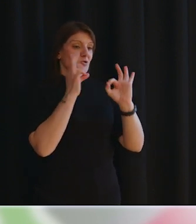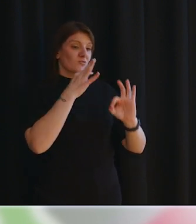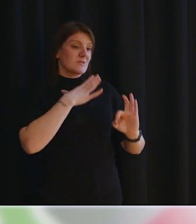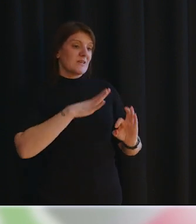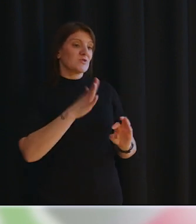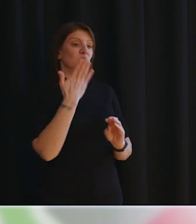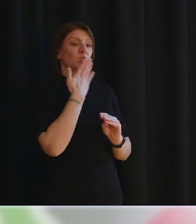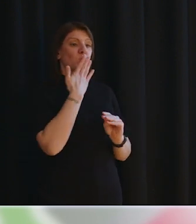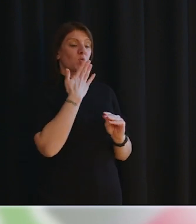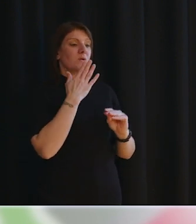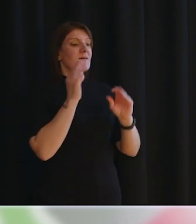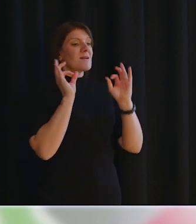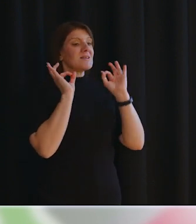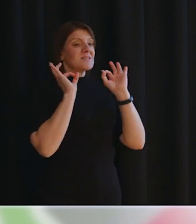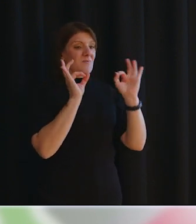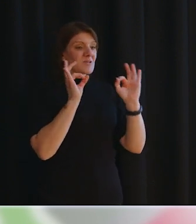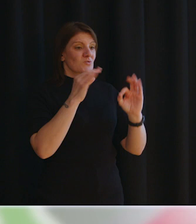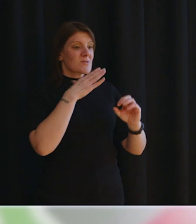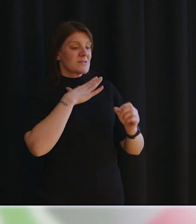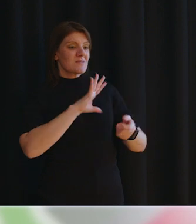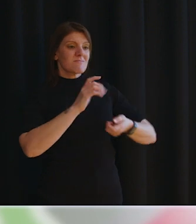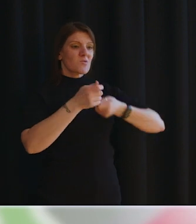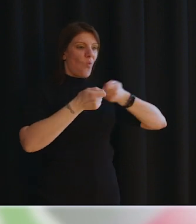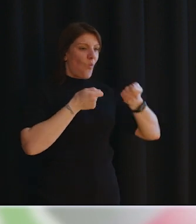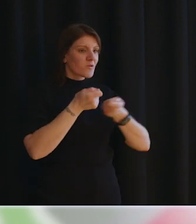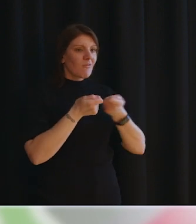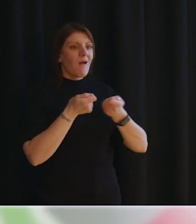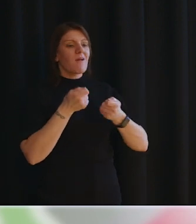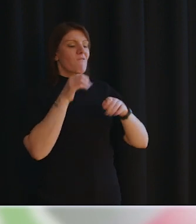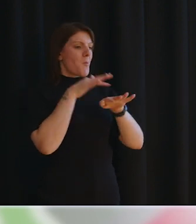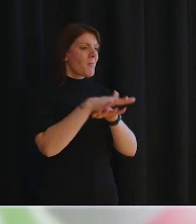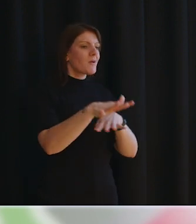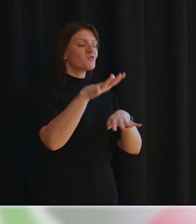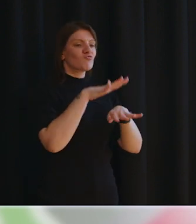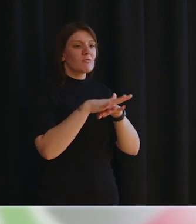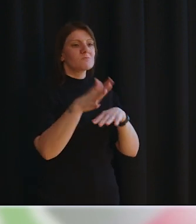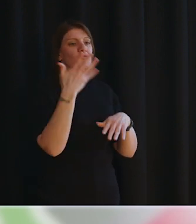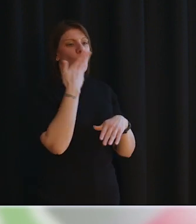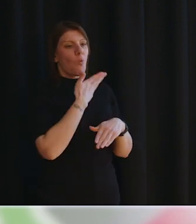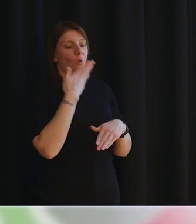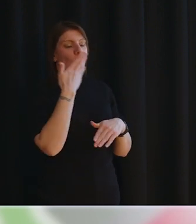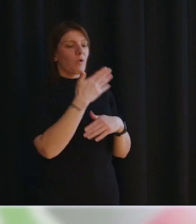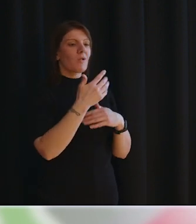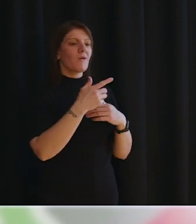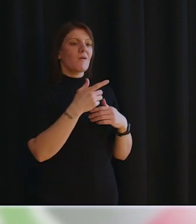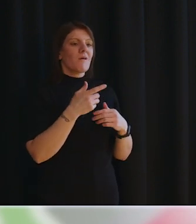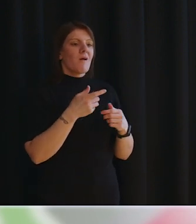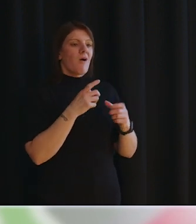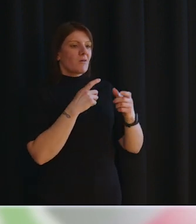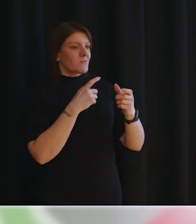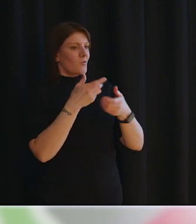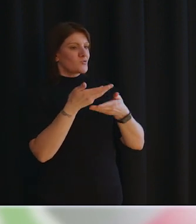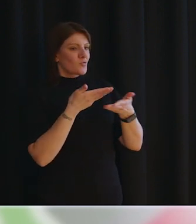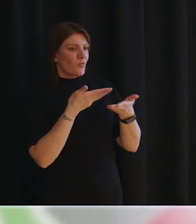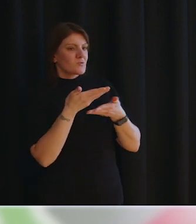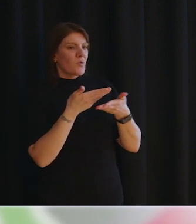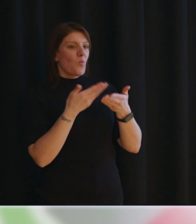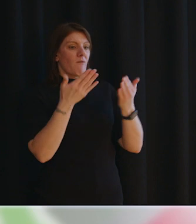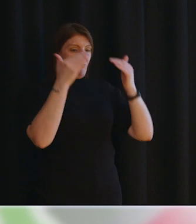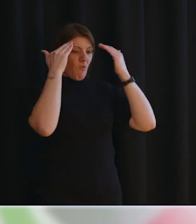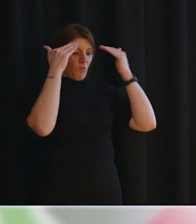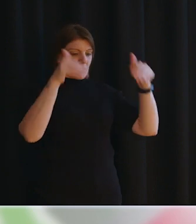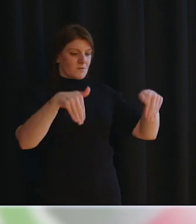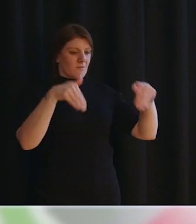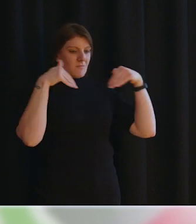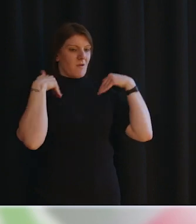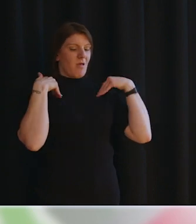needs teacher, then a special educational needs coordinator for mainstream school, consultant on learning disabilities and autism, and then